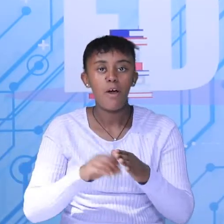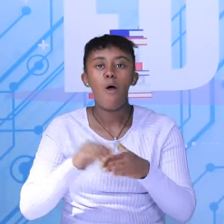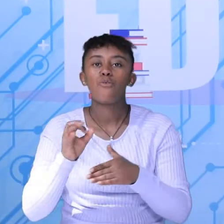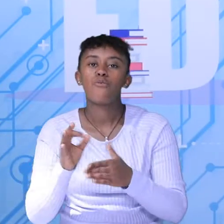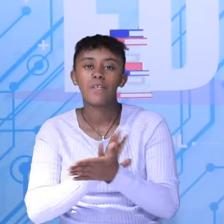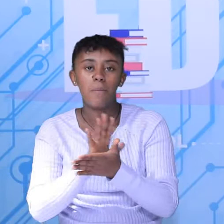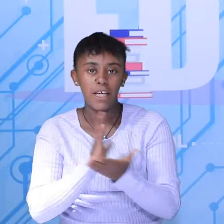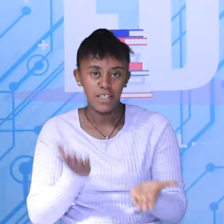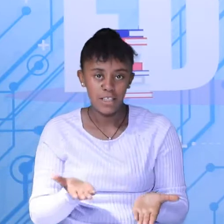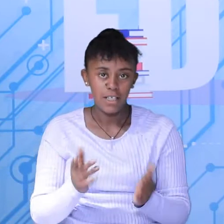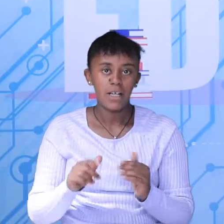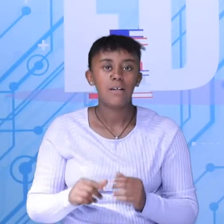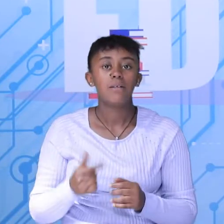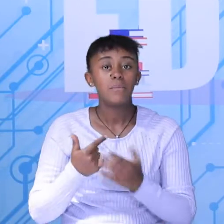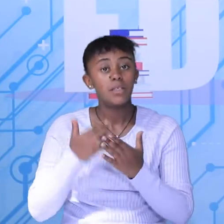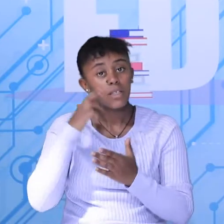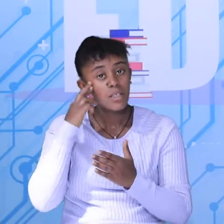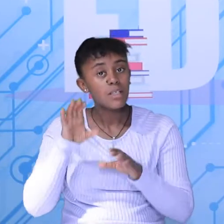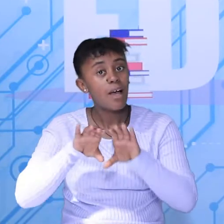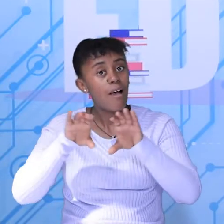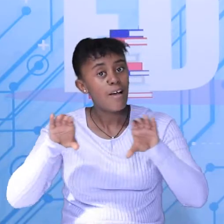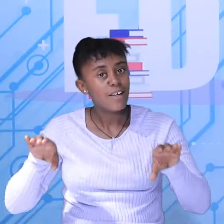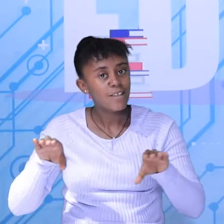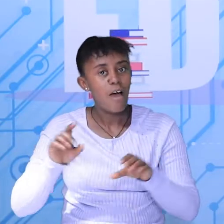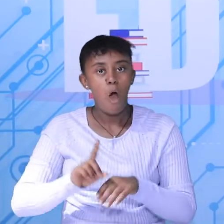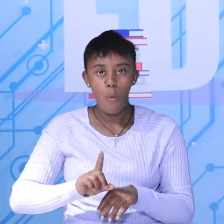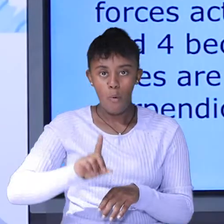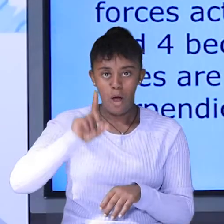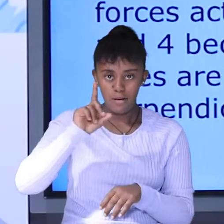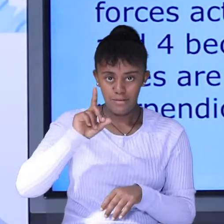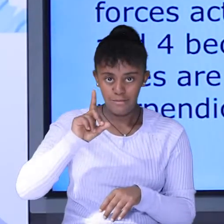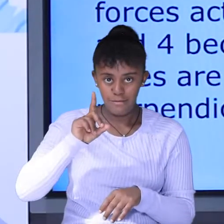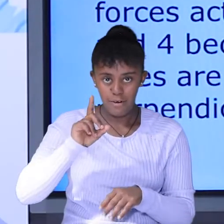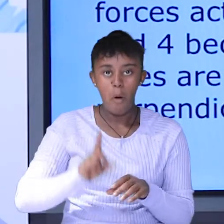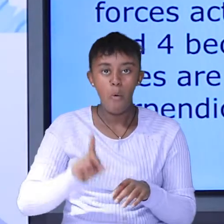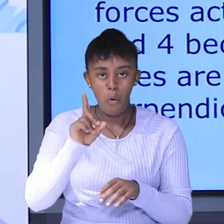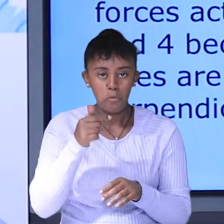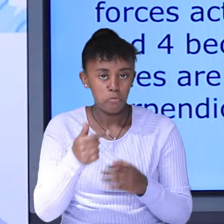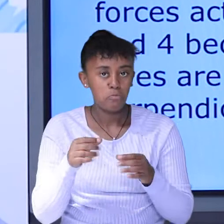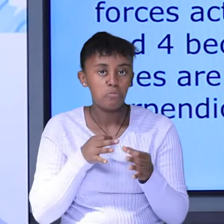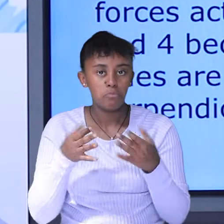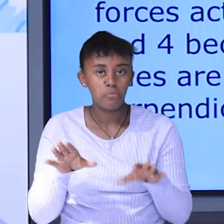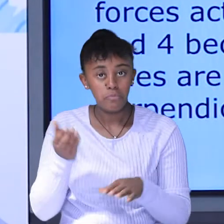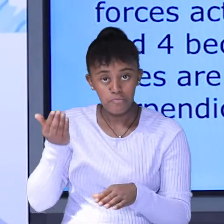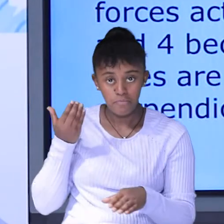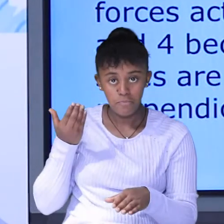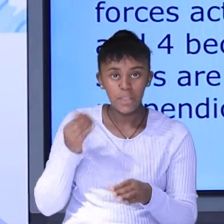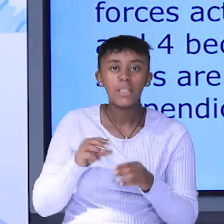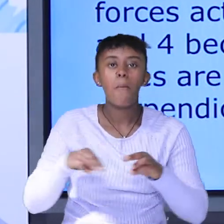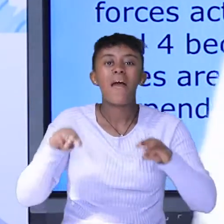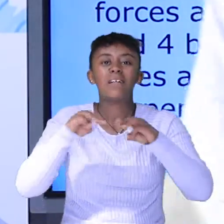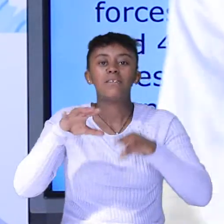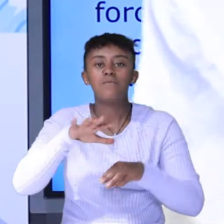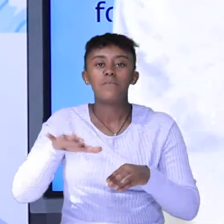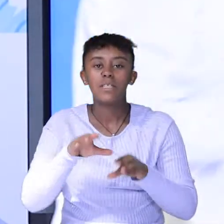page. Let's see, in this case, the current is acting upward, as we have already mentioned previously. The magnetic field